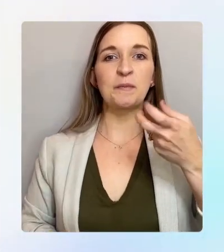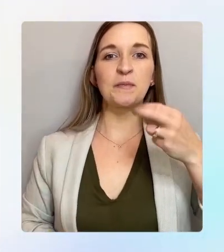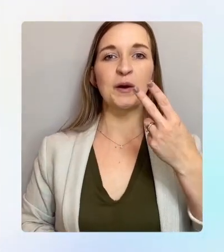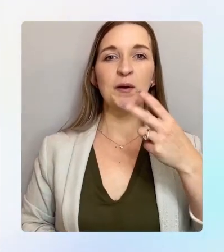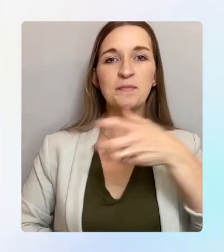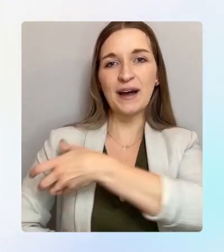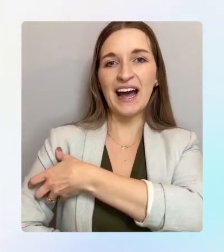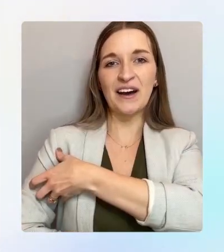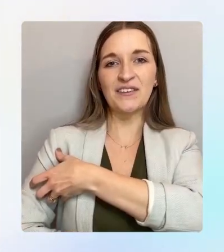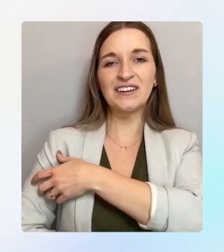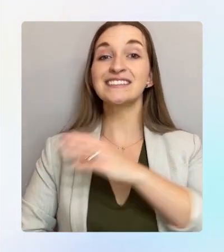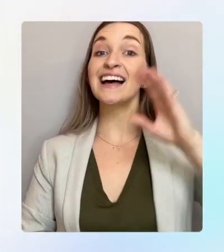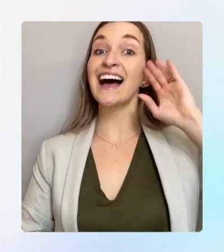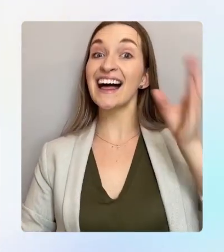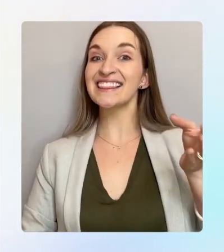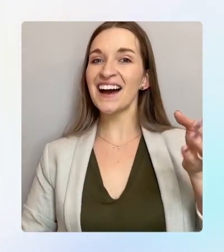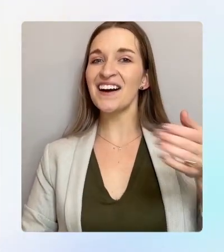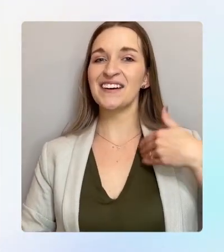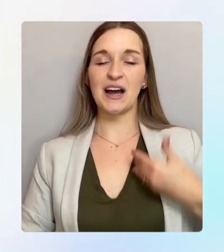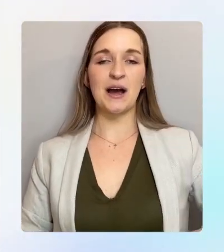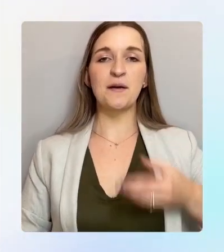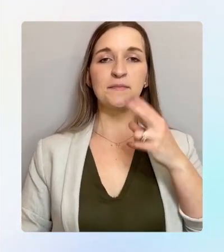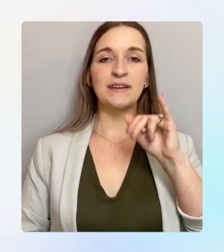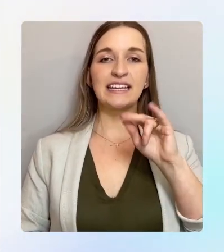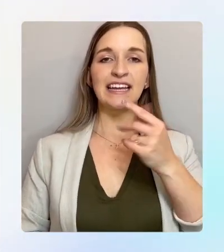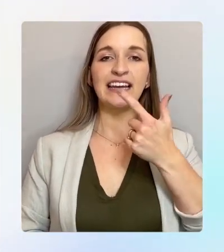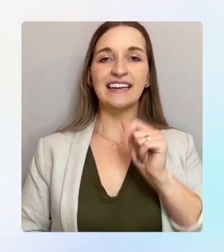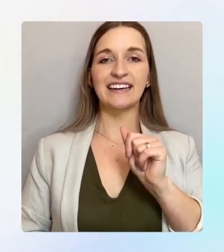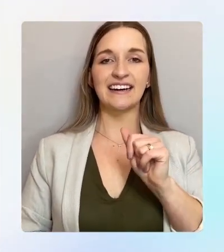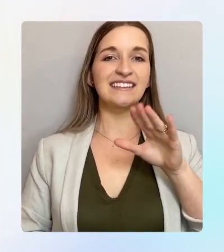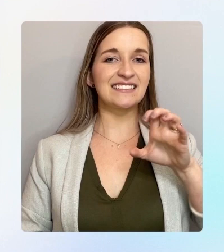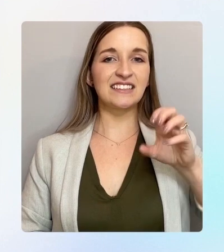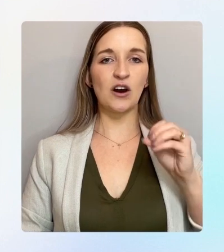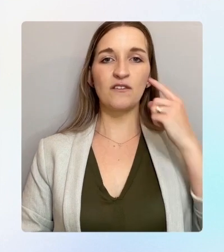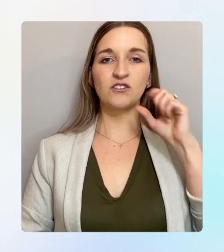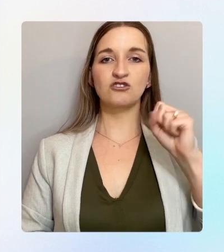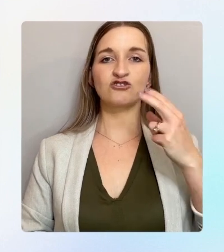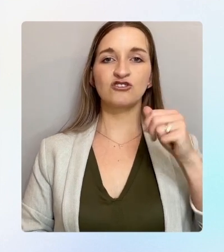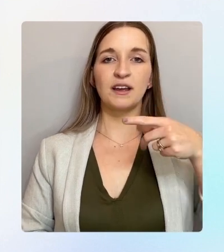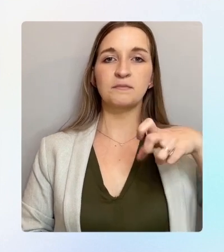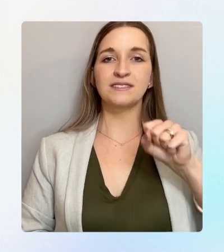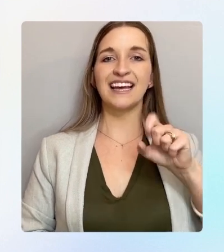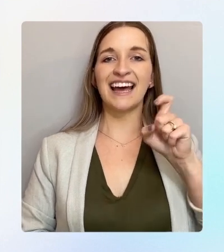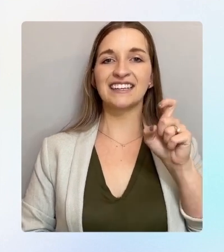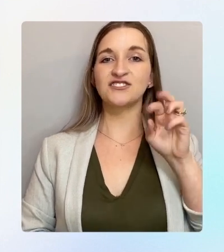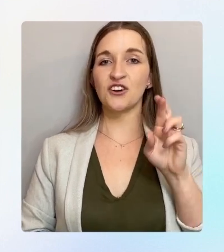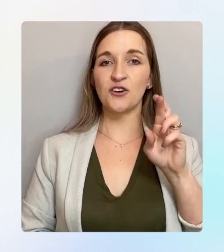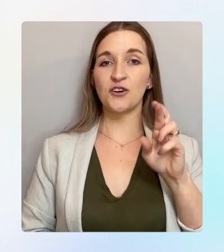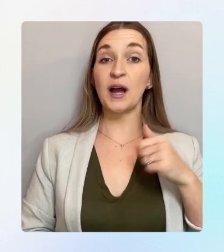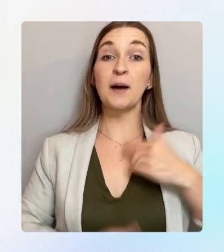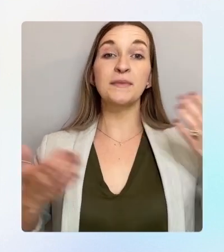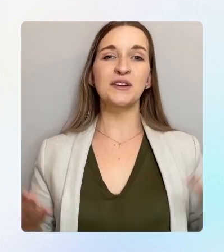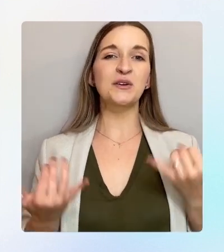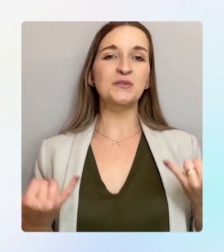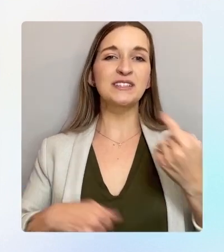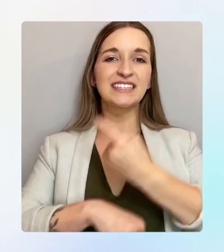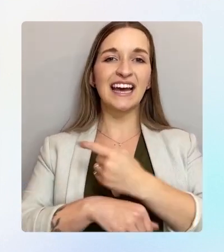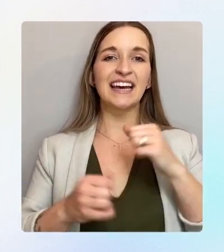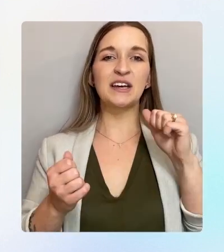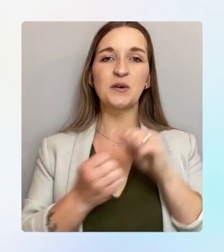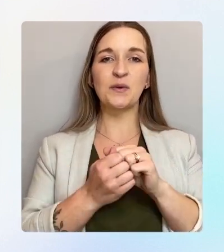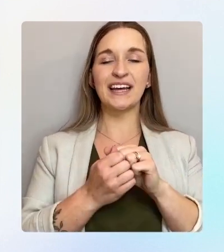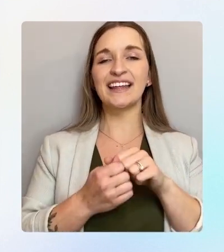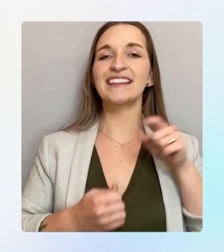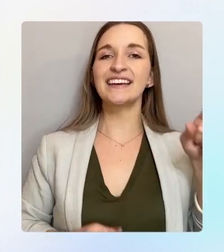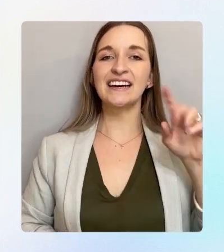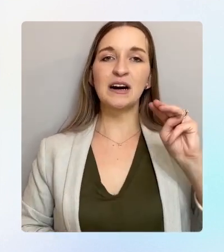Inga Petraevska, and I'm CEO of ShapesXR. I'm here today with our product designer, Michael Markman, to